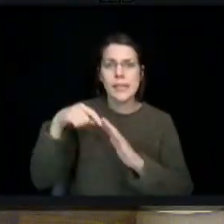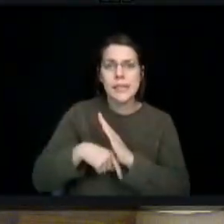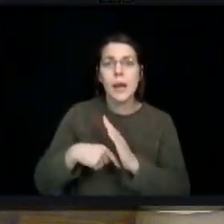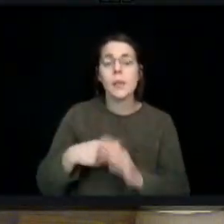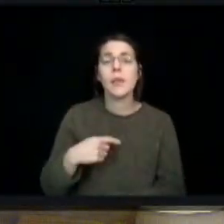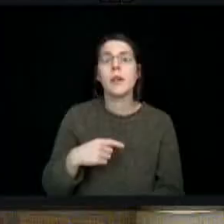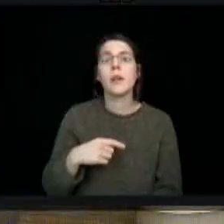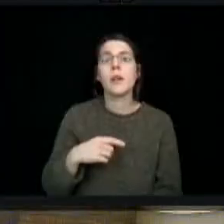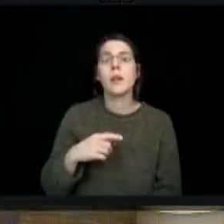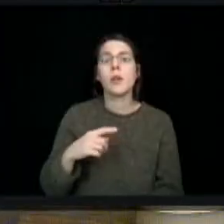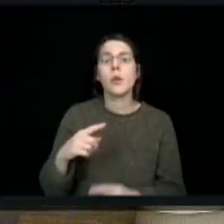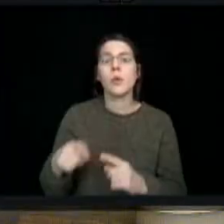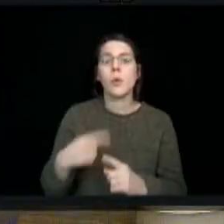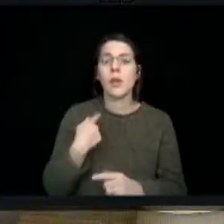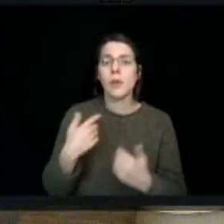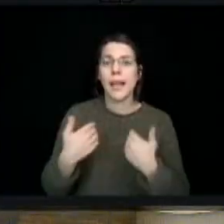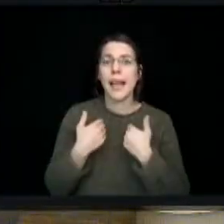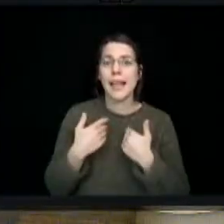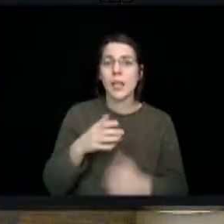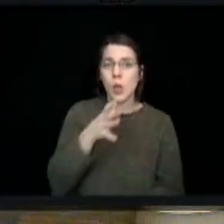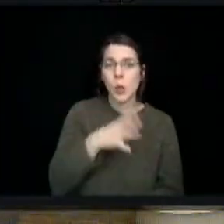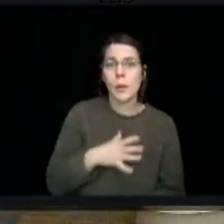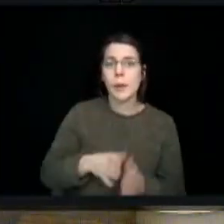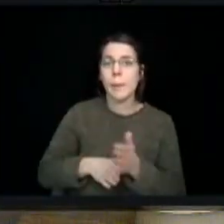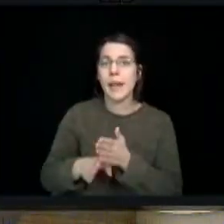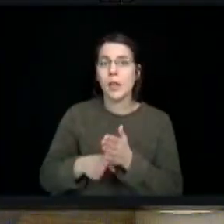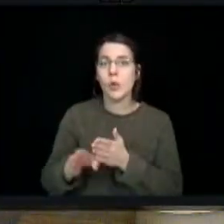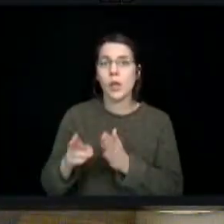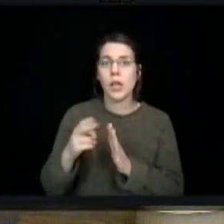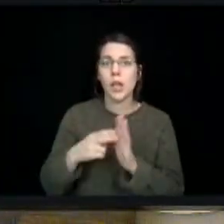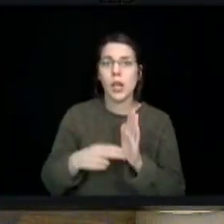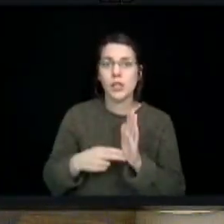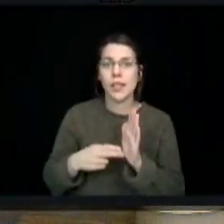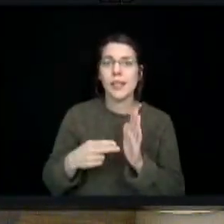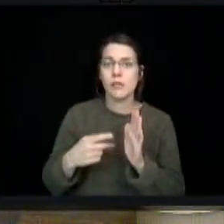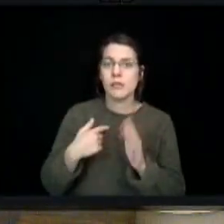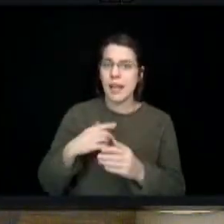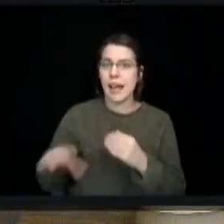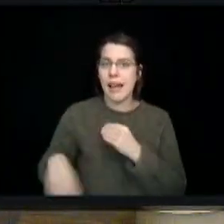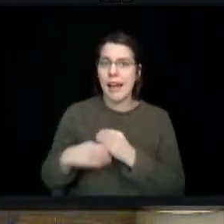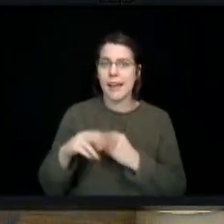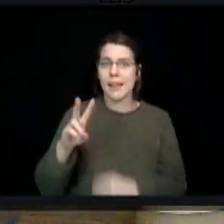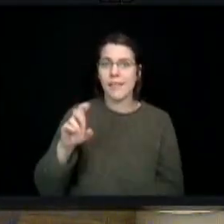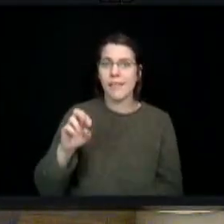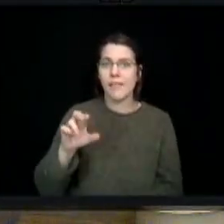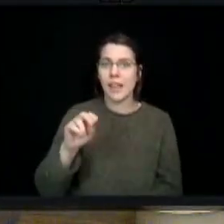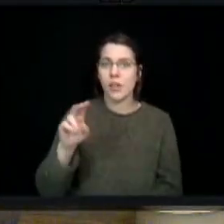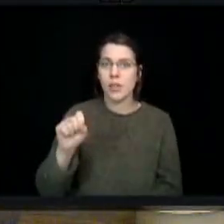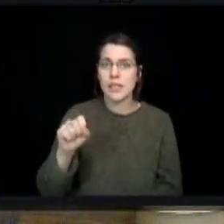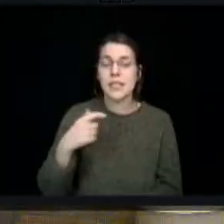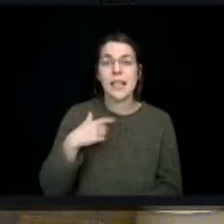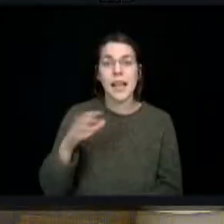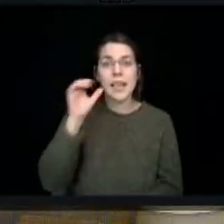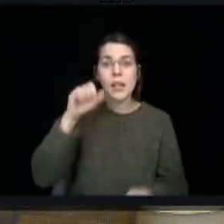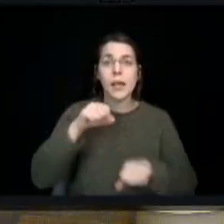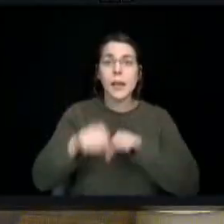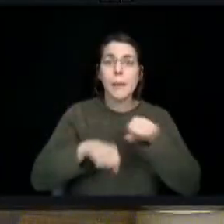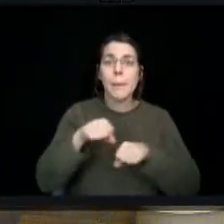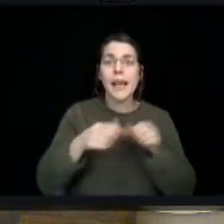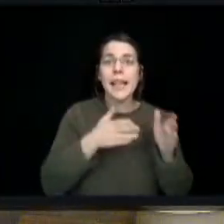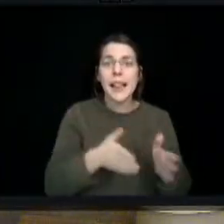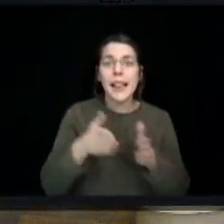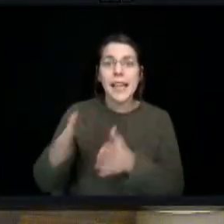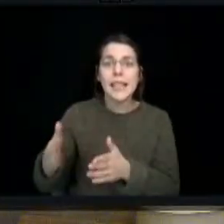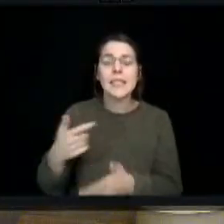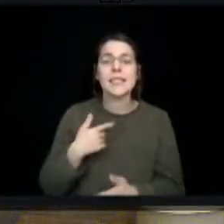the women and minority contracting, I added veterans. Sure. But I mean, as I hear people talking about bike lanes and different infrastructure, I hear from